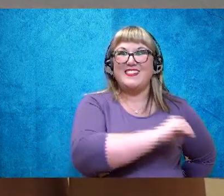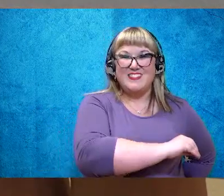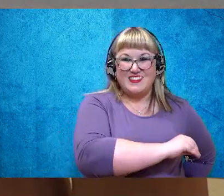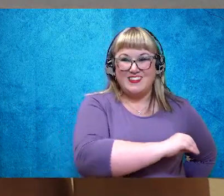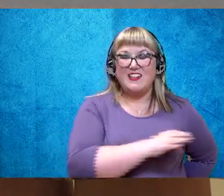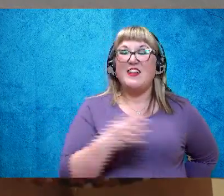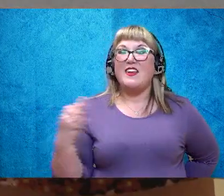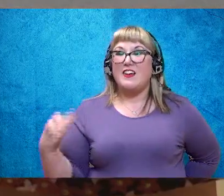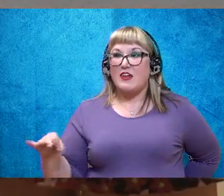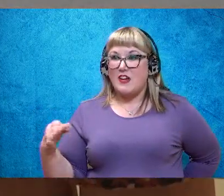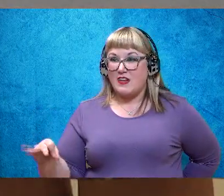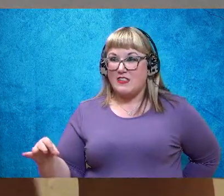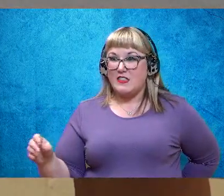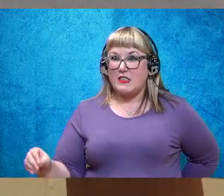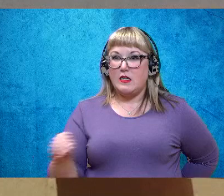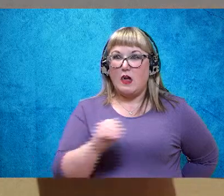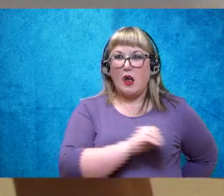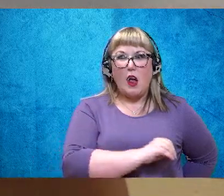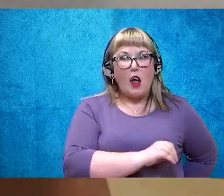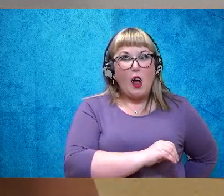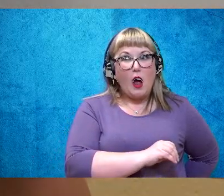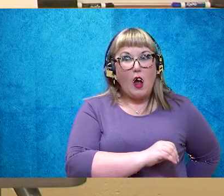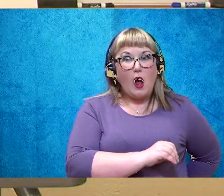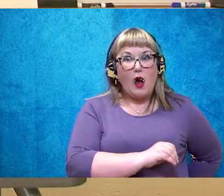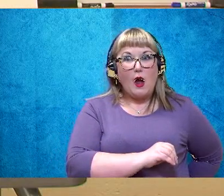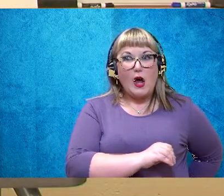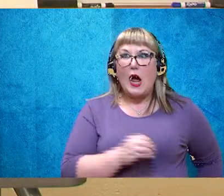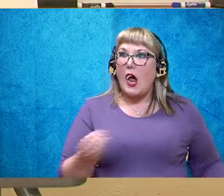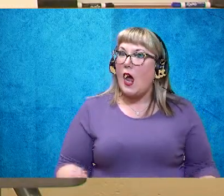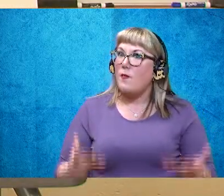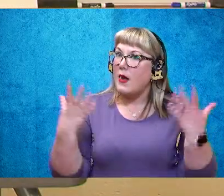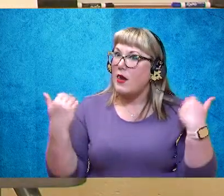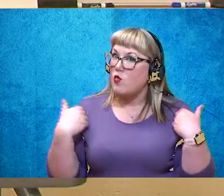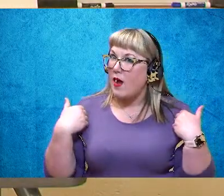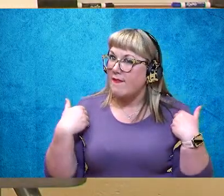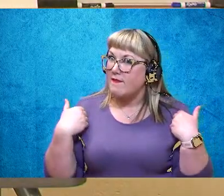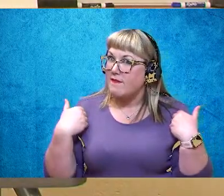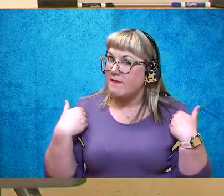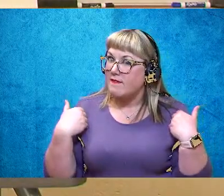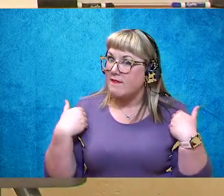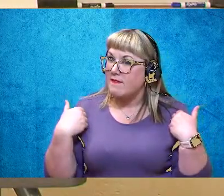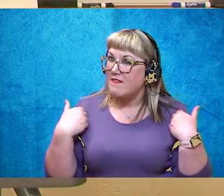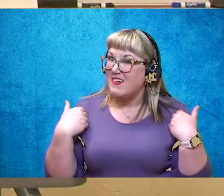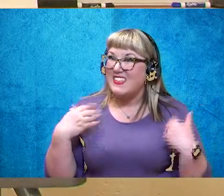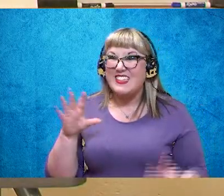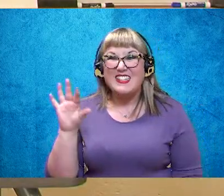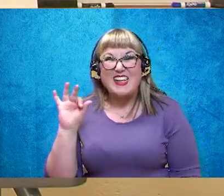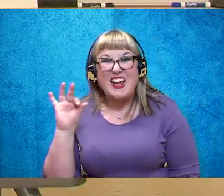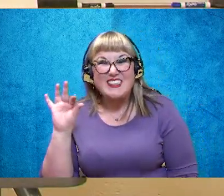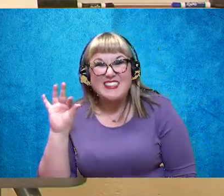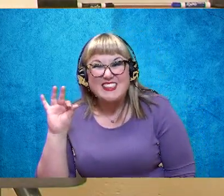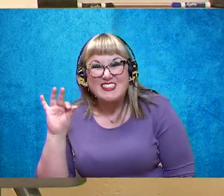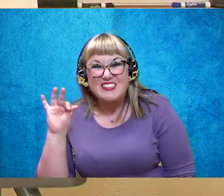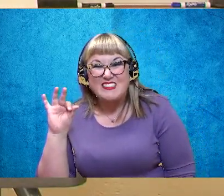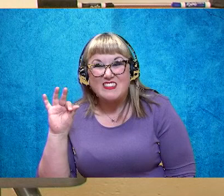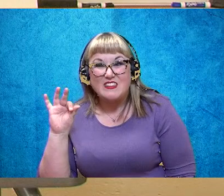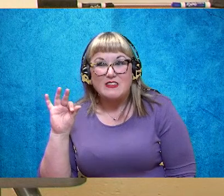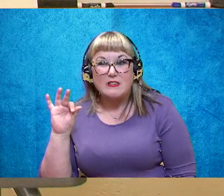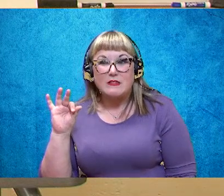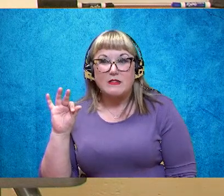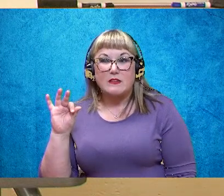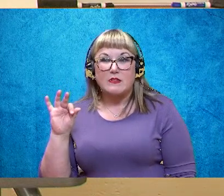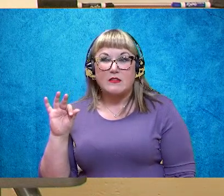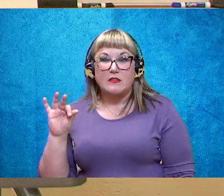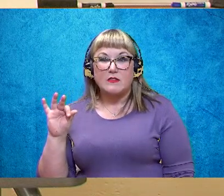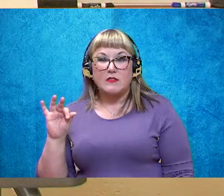18, 19. So boys and girls, how many bugs did I have? I had 19 bugs. But you know what I always like